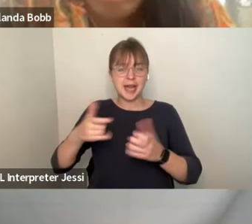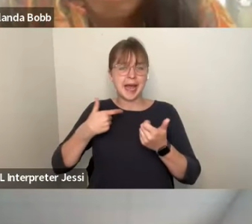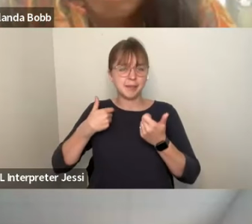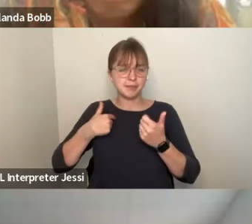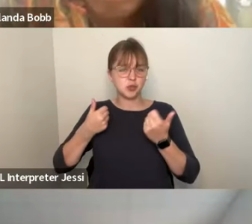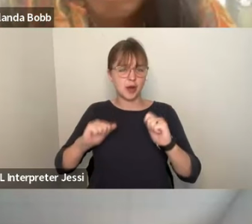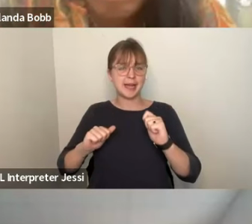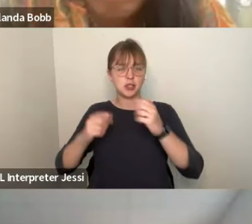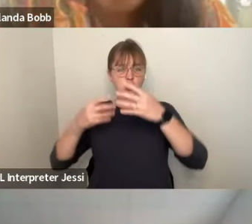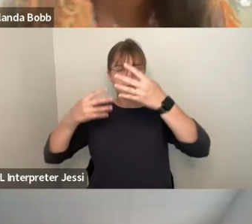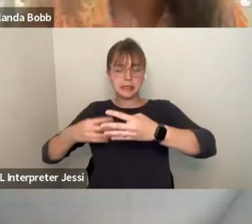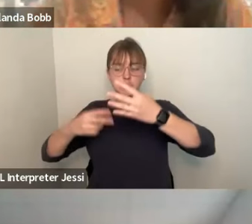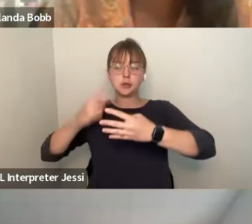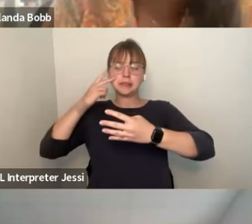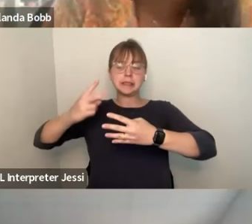miss it as it goes by.